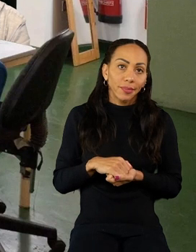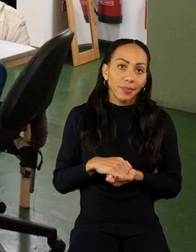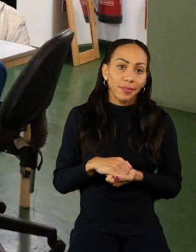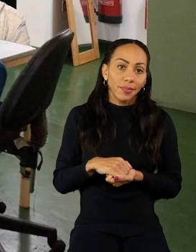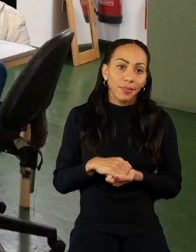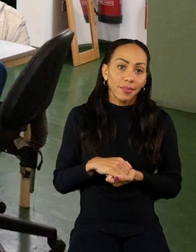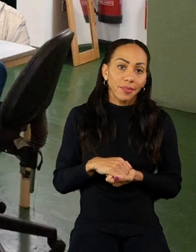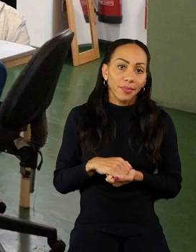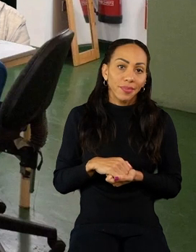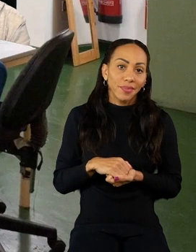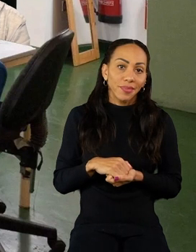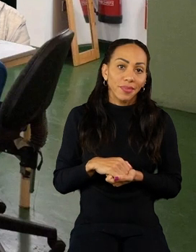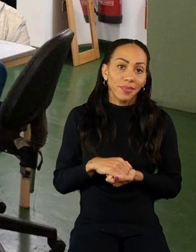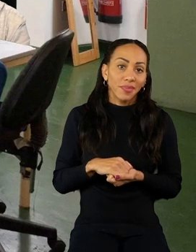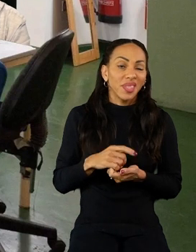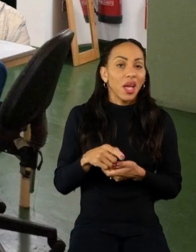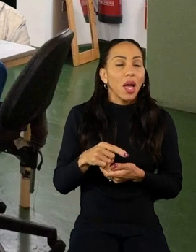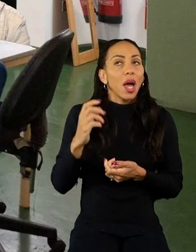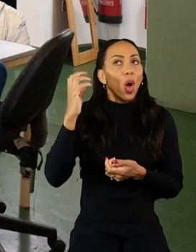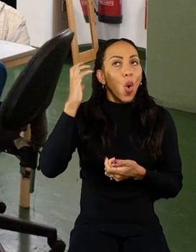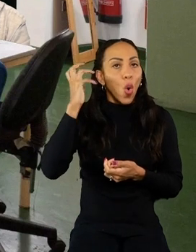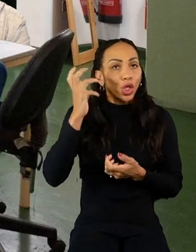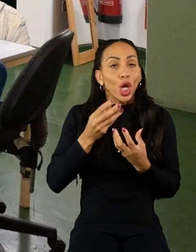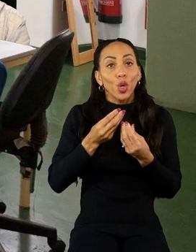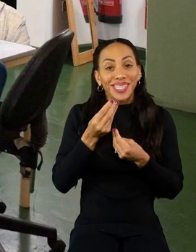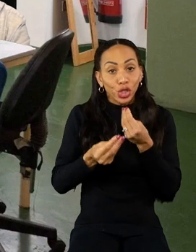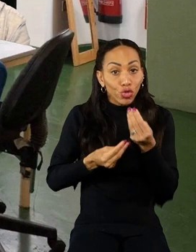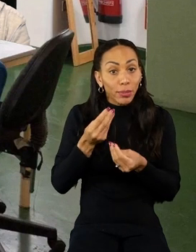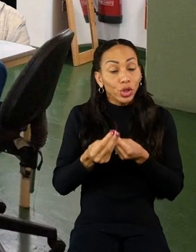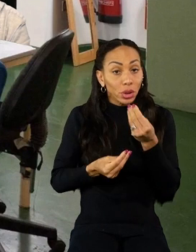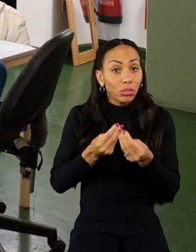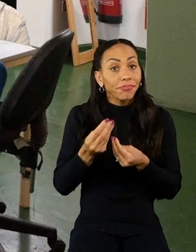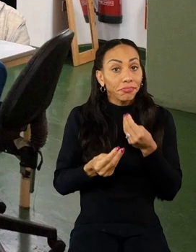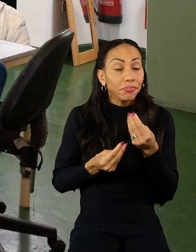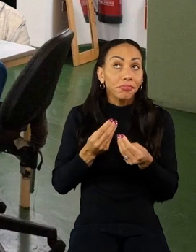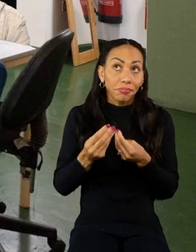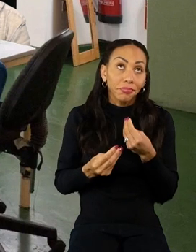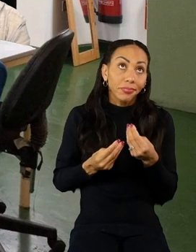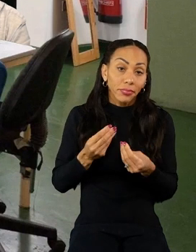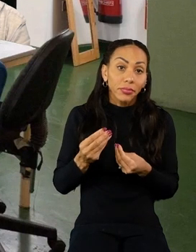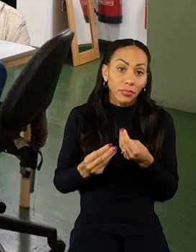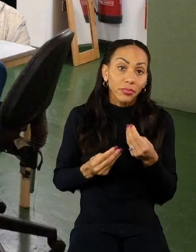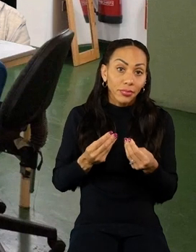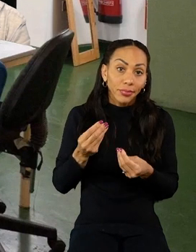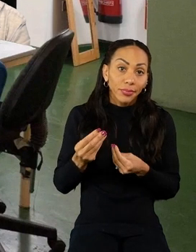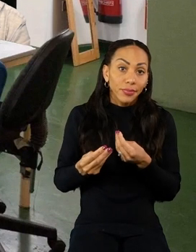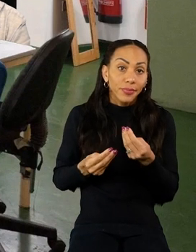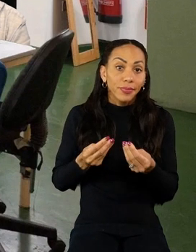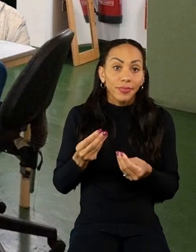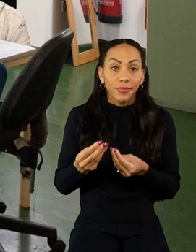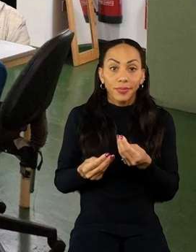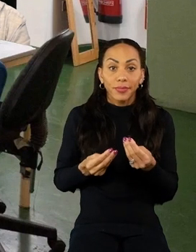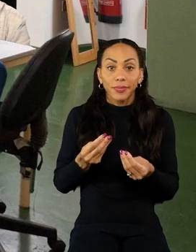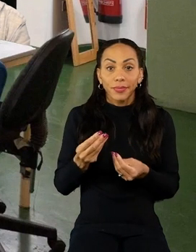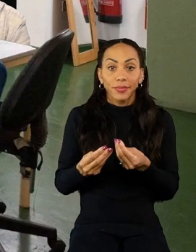I think it's really that I don't know, is that audio description? Is that a conversation